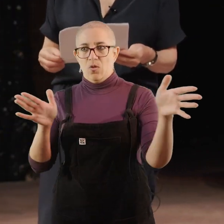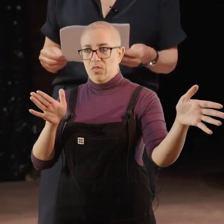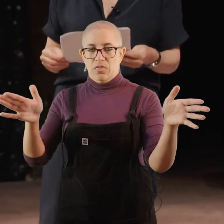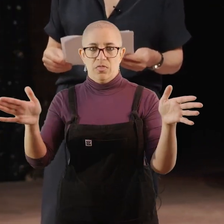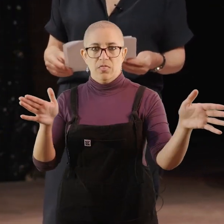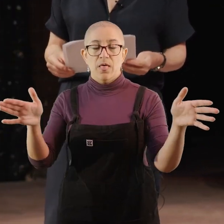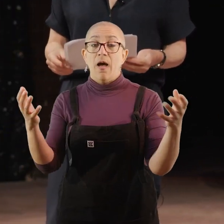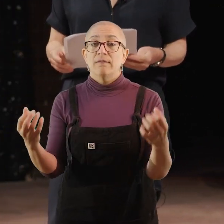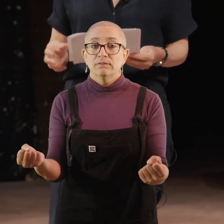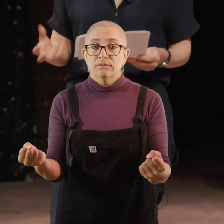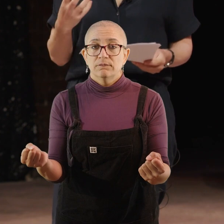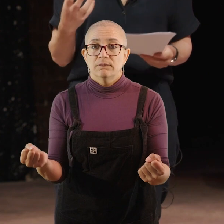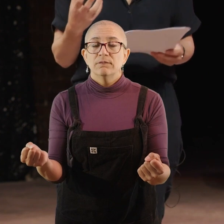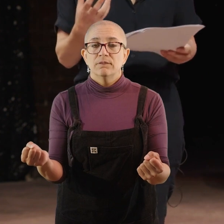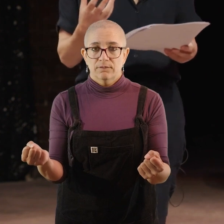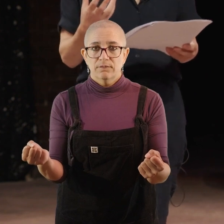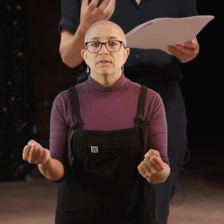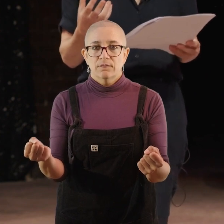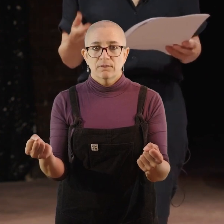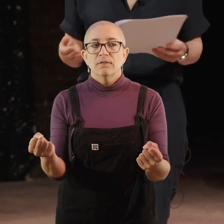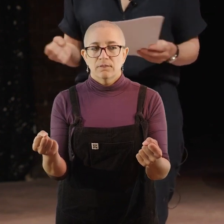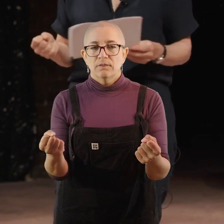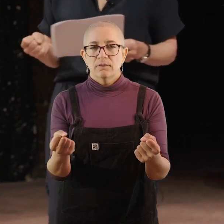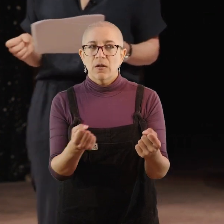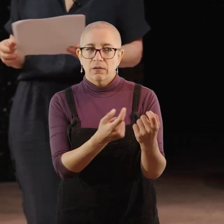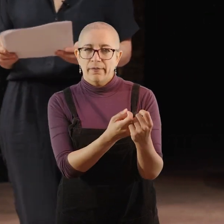that. Again, quite close.